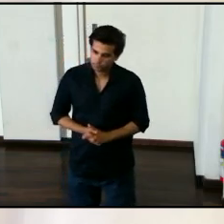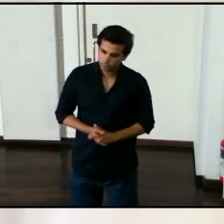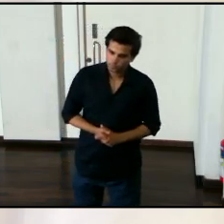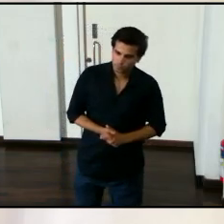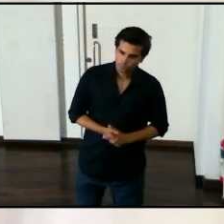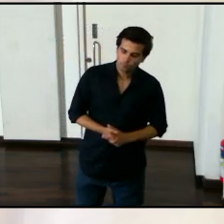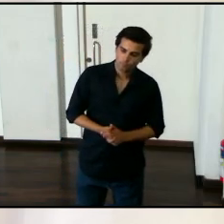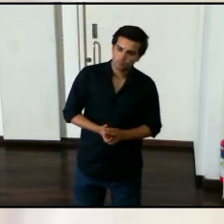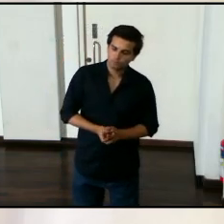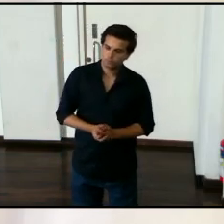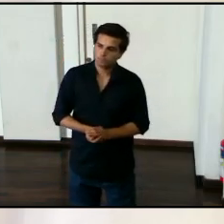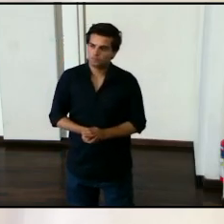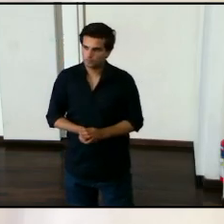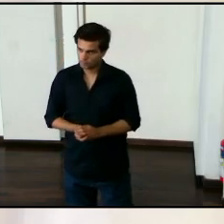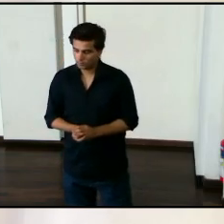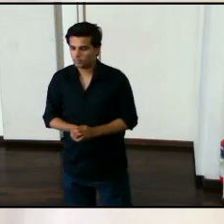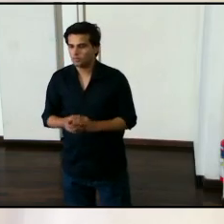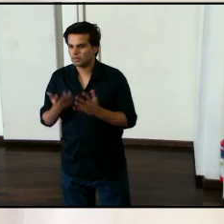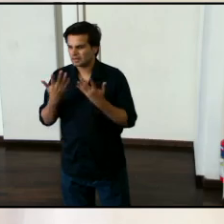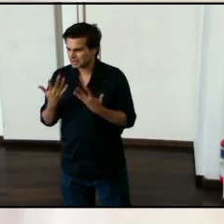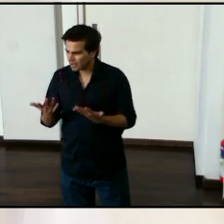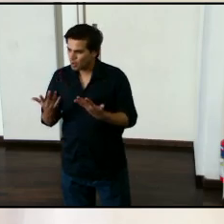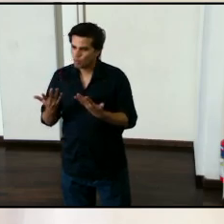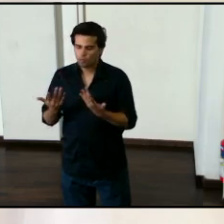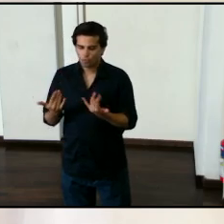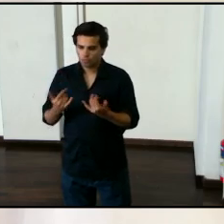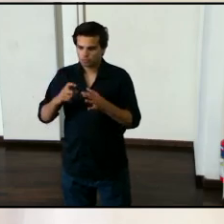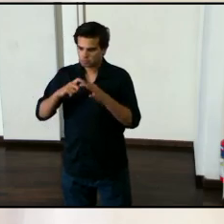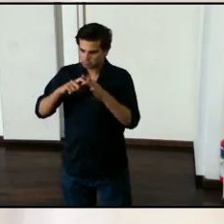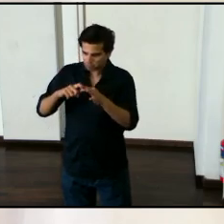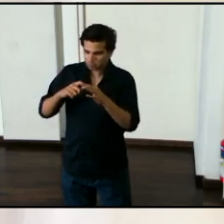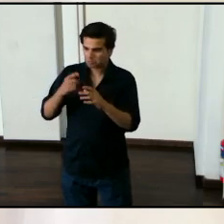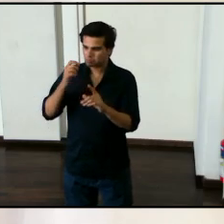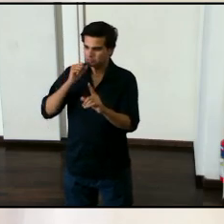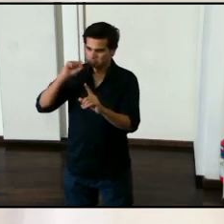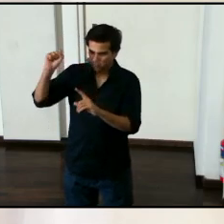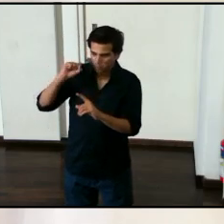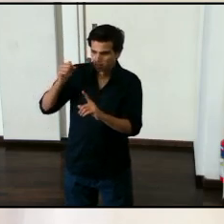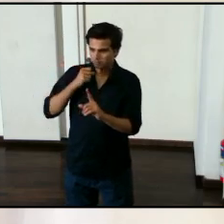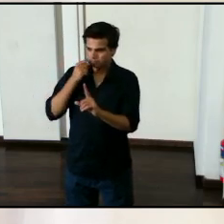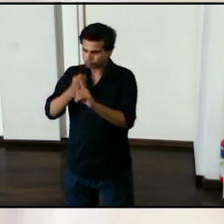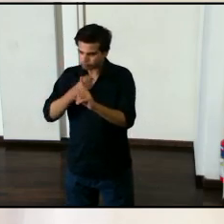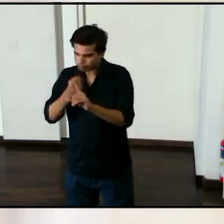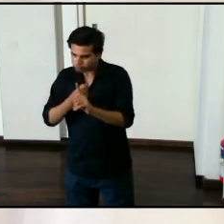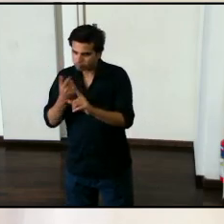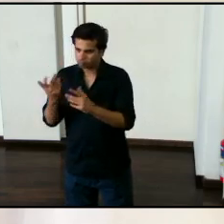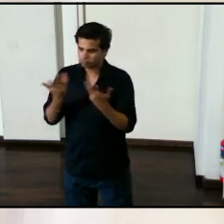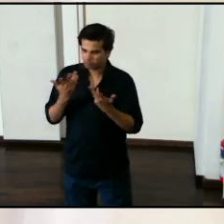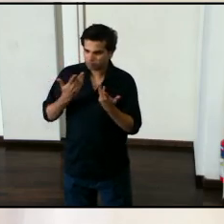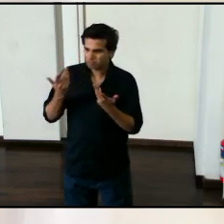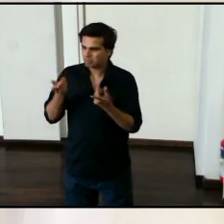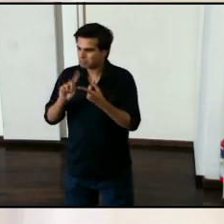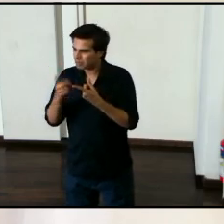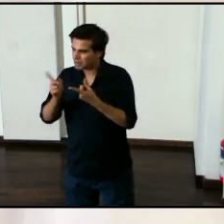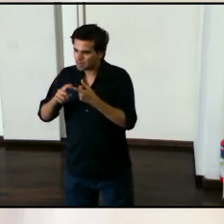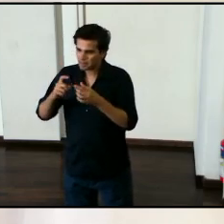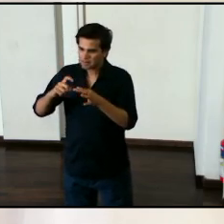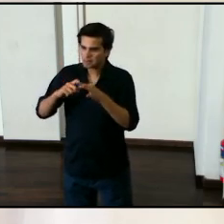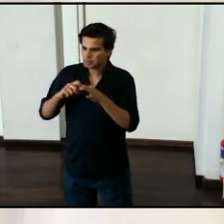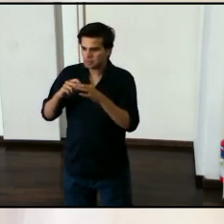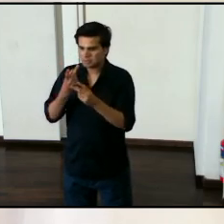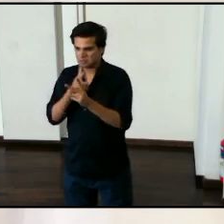there are various kinds of questions about the movement itself. Movements, I think it's correct to